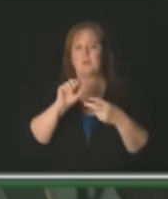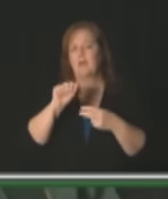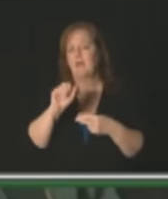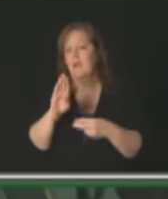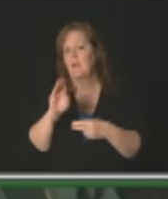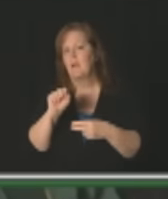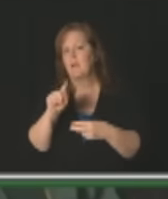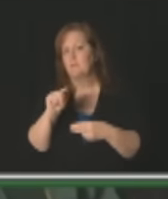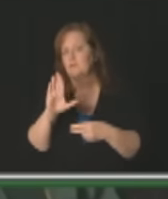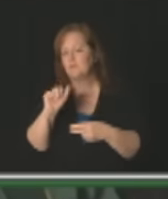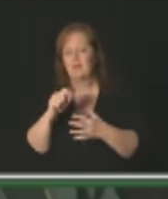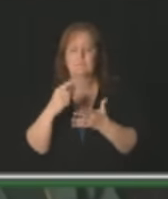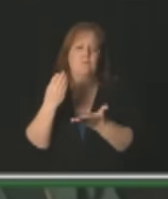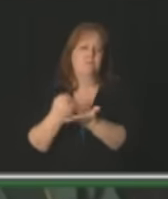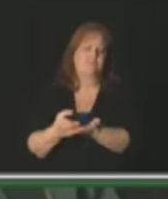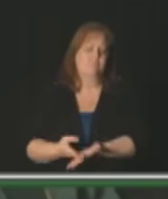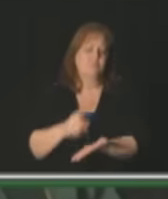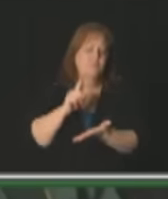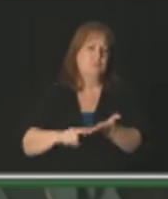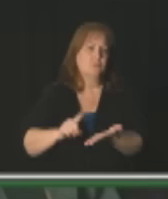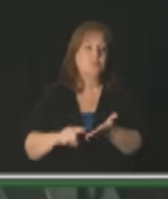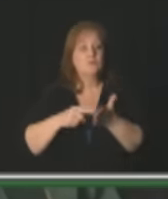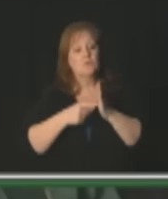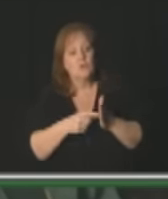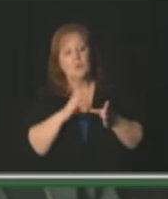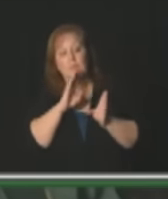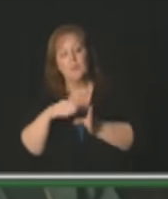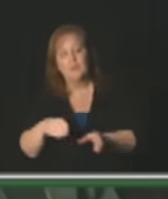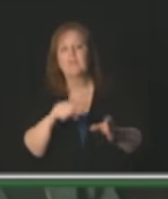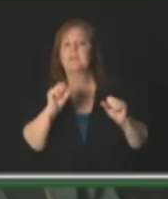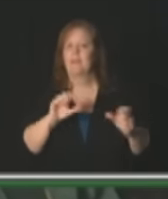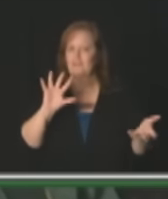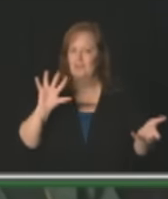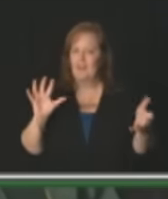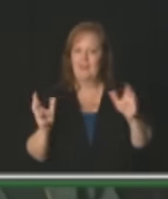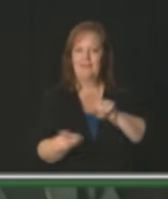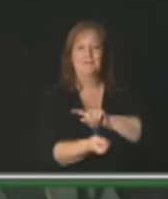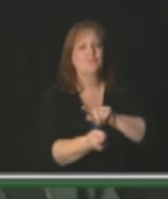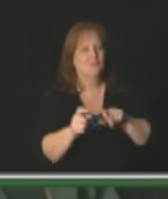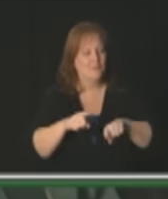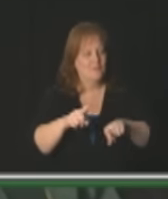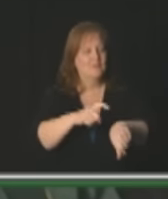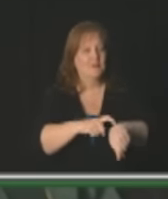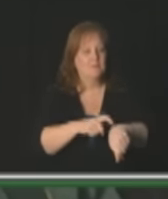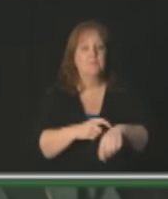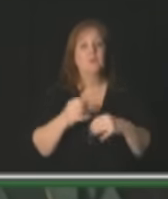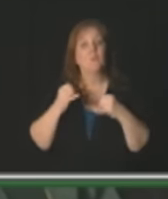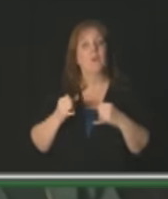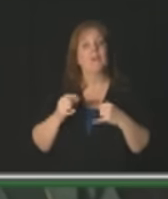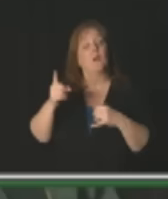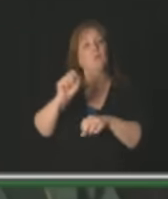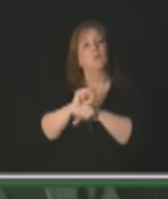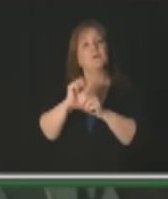have changed through time. He is currently working on projects with the Department